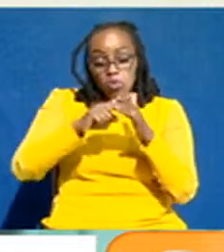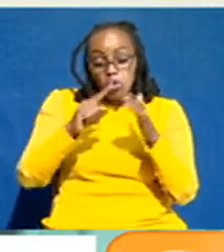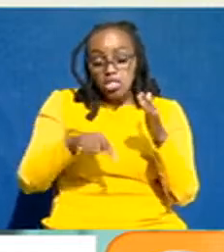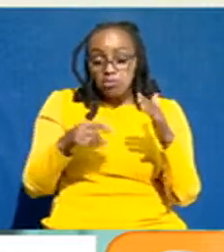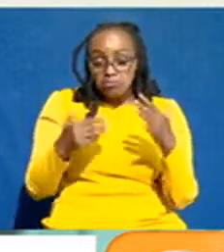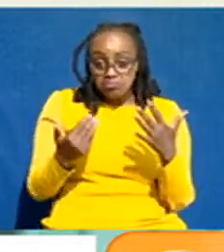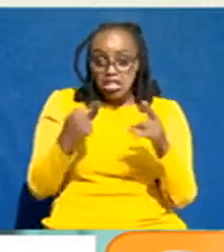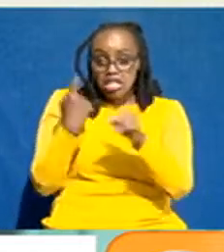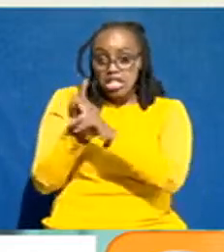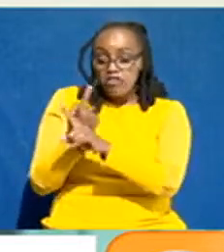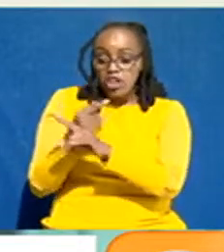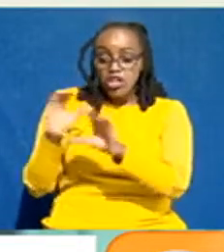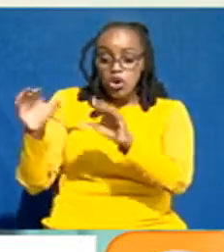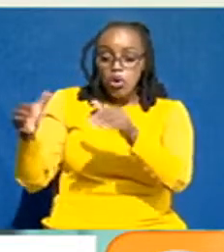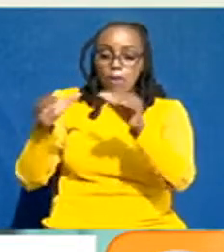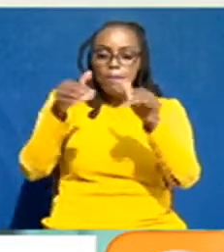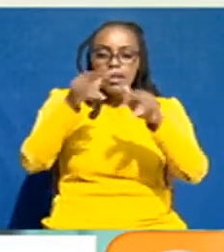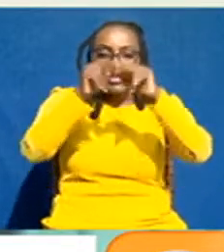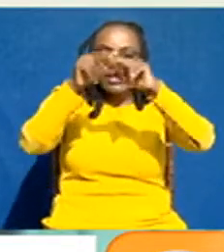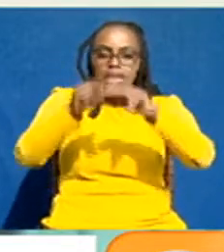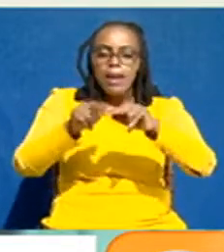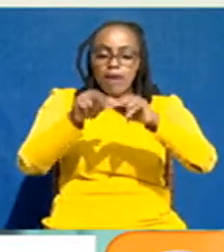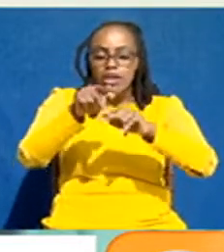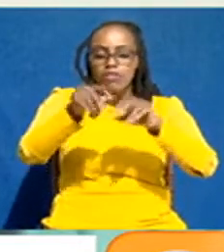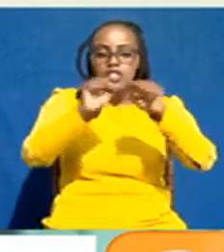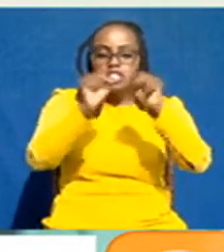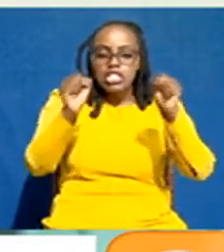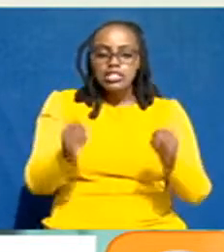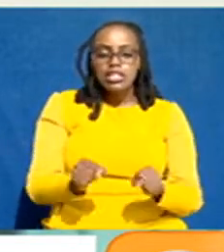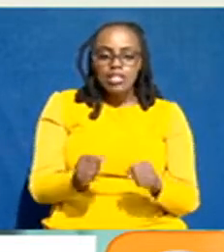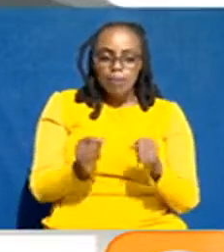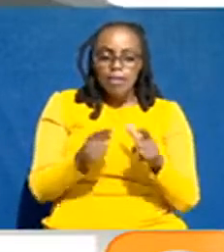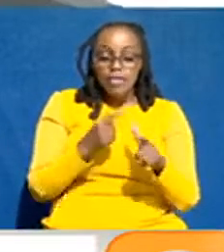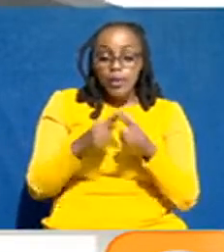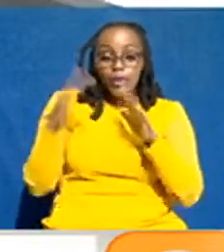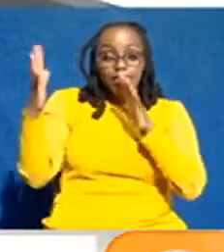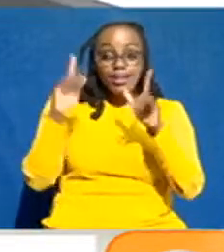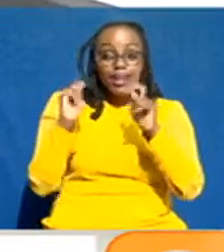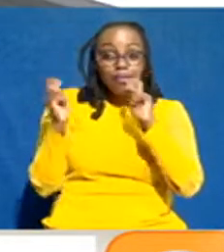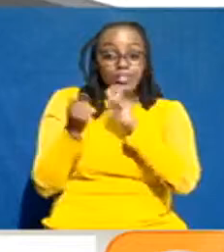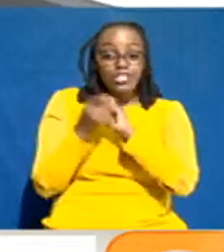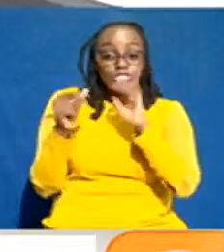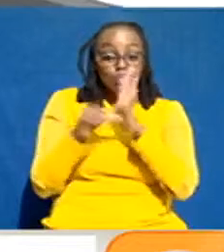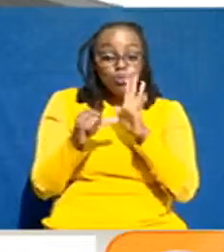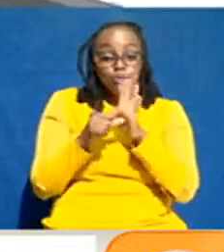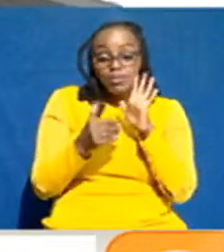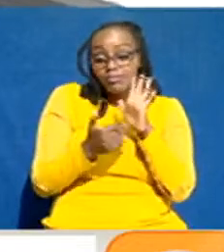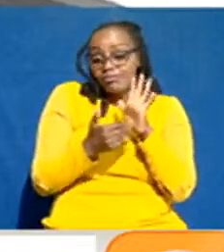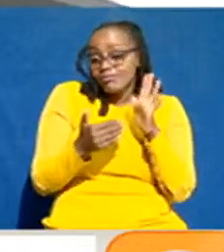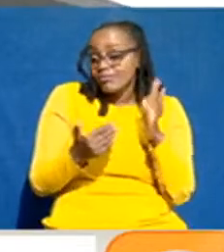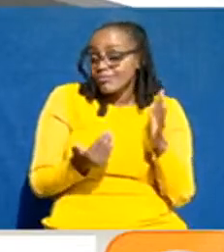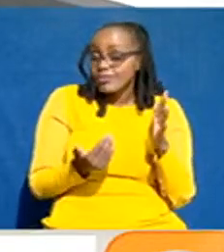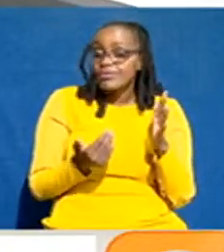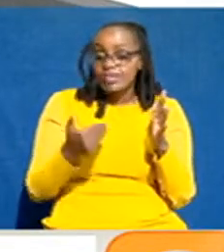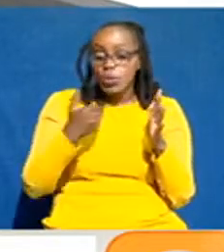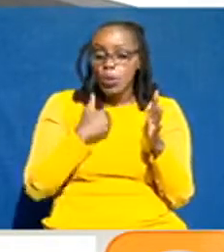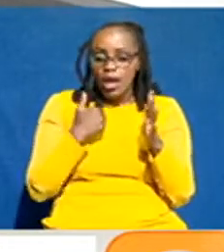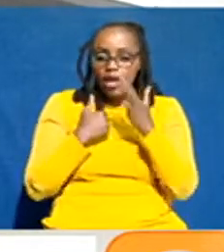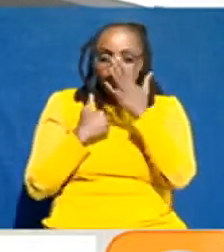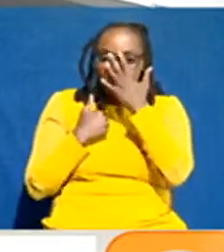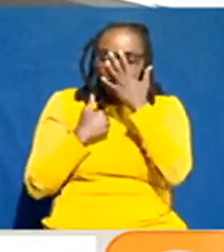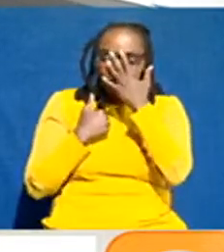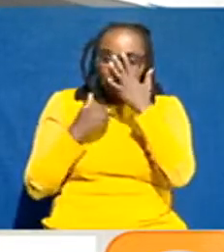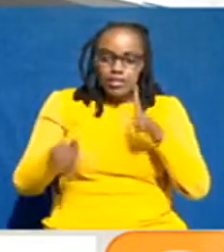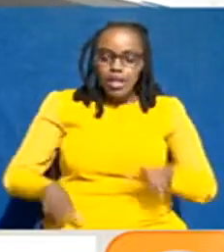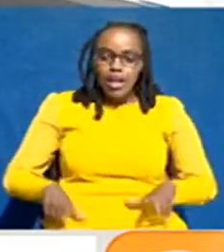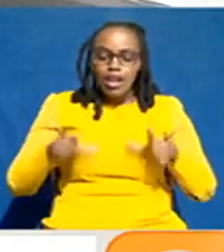for various community independent community systems. And with the climate change crisis, you know, part of our lives